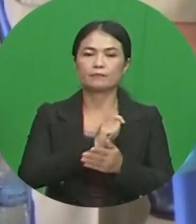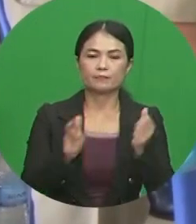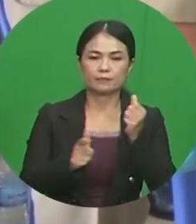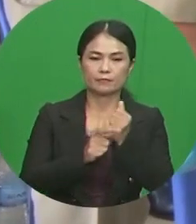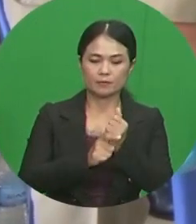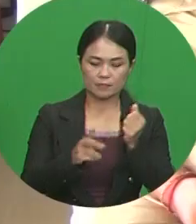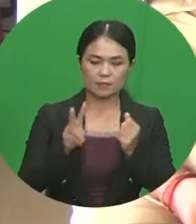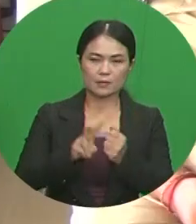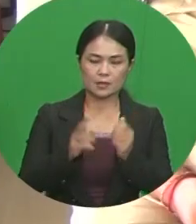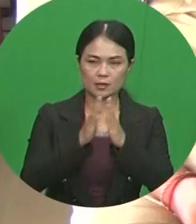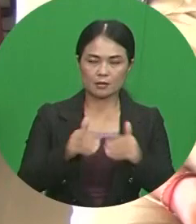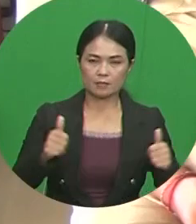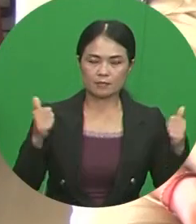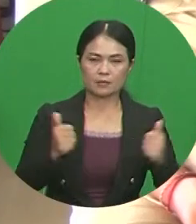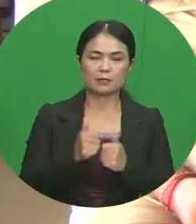2